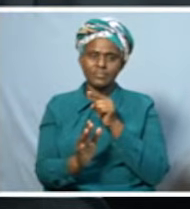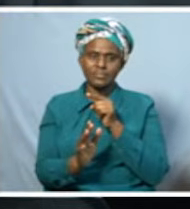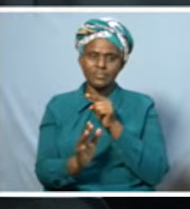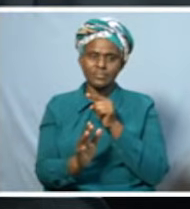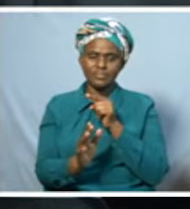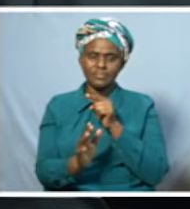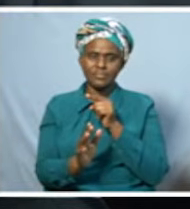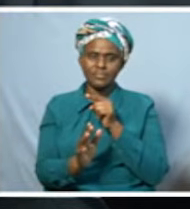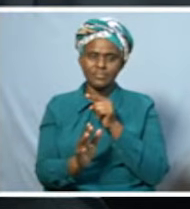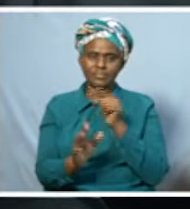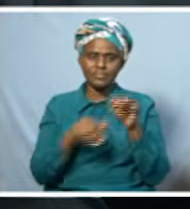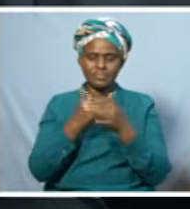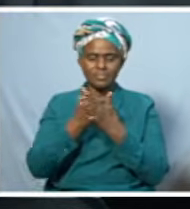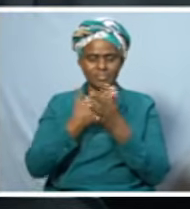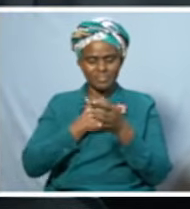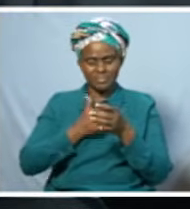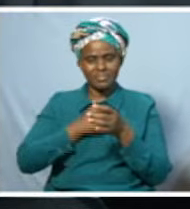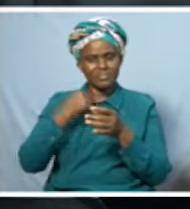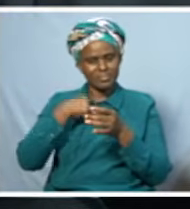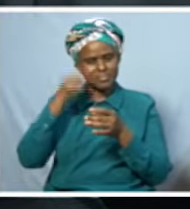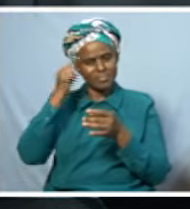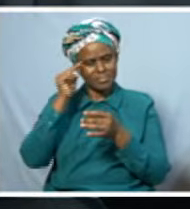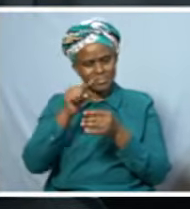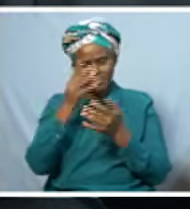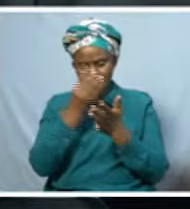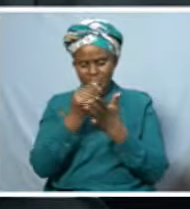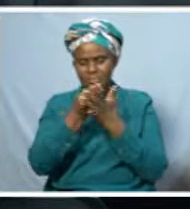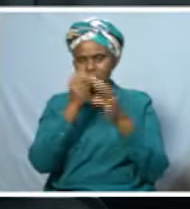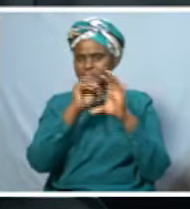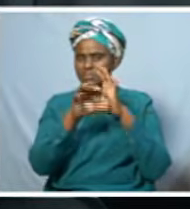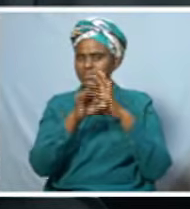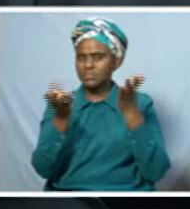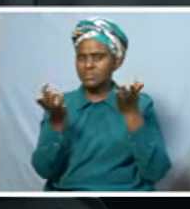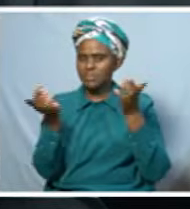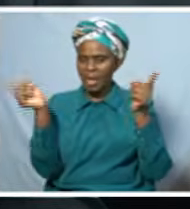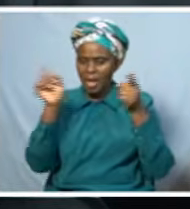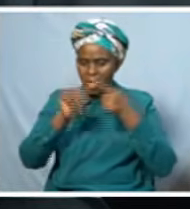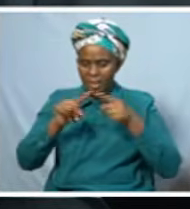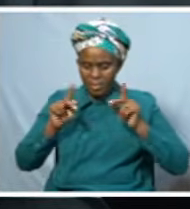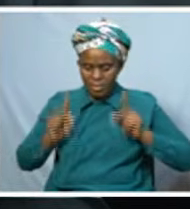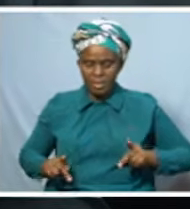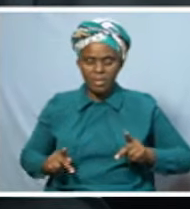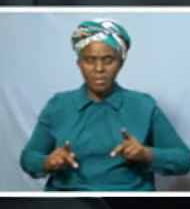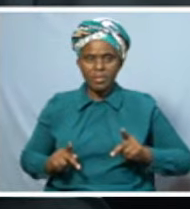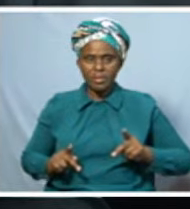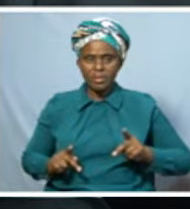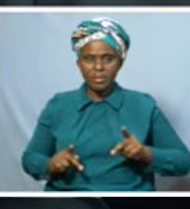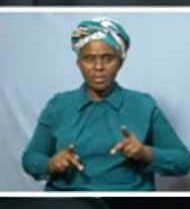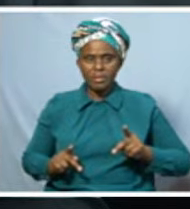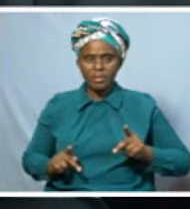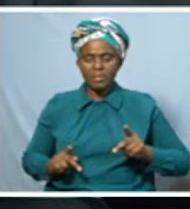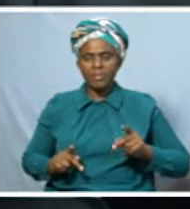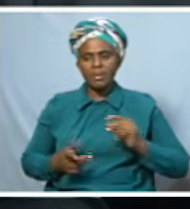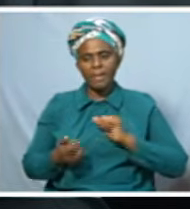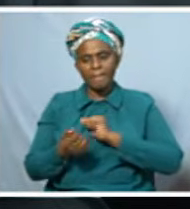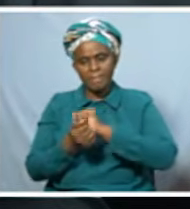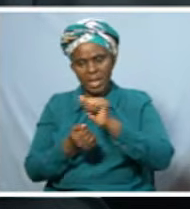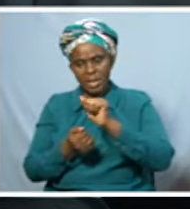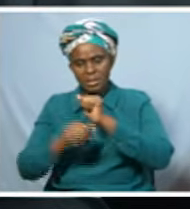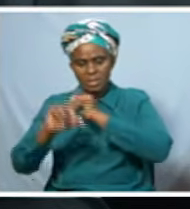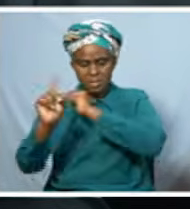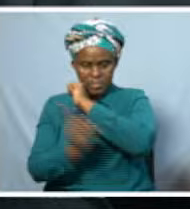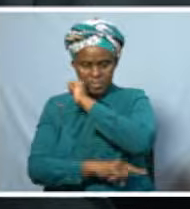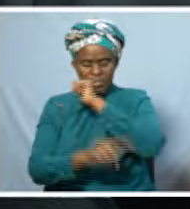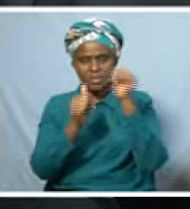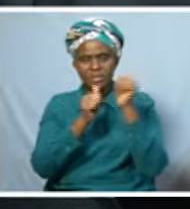I think all I can say, which was never deposited until this person was had to pass through these disciplinary